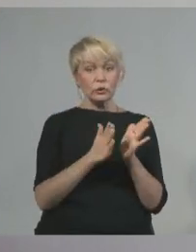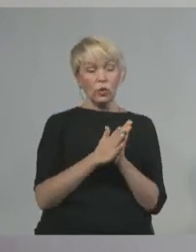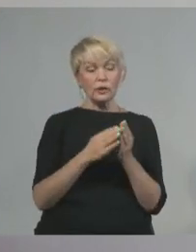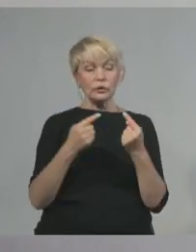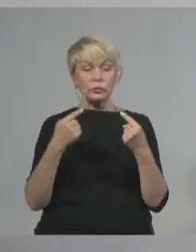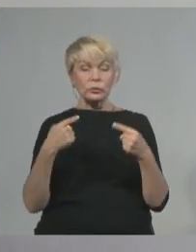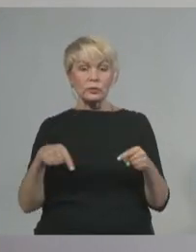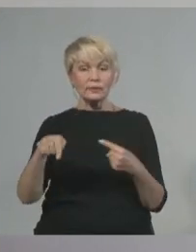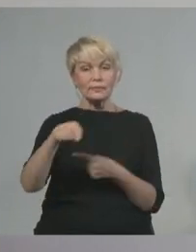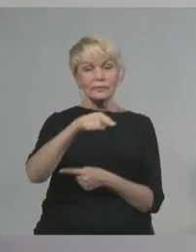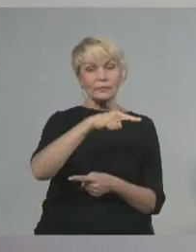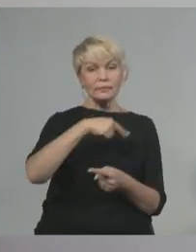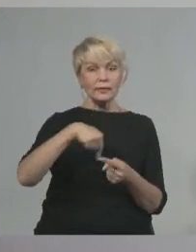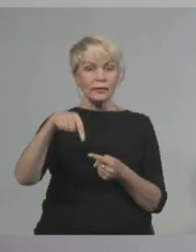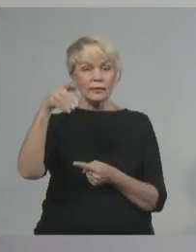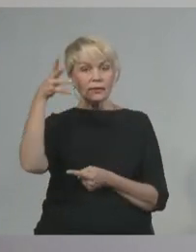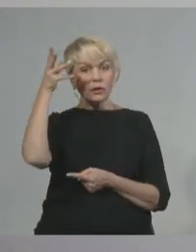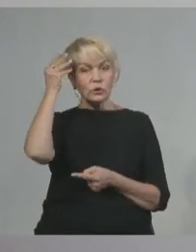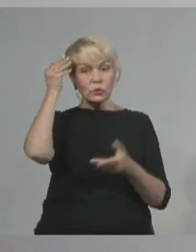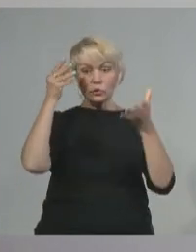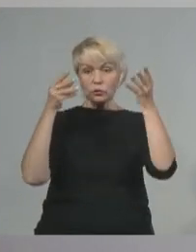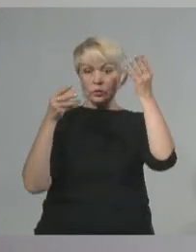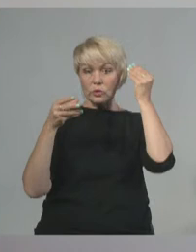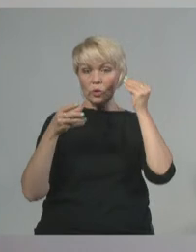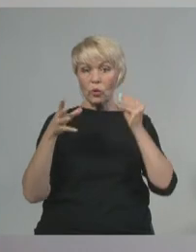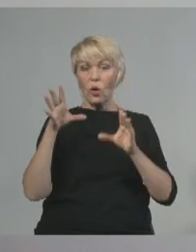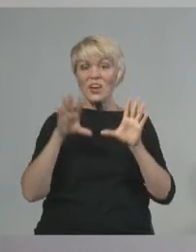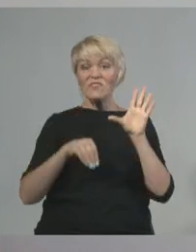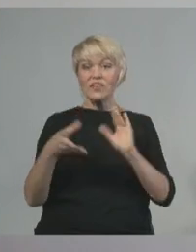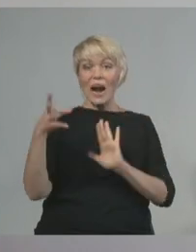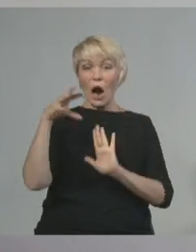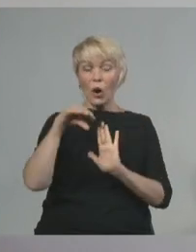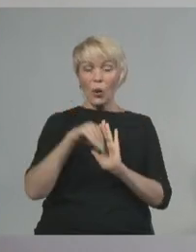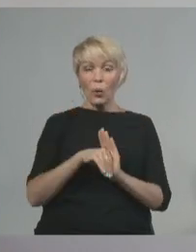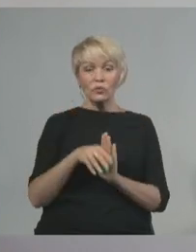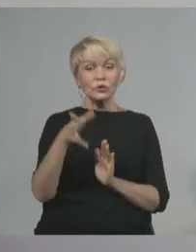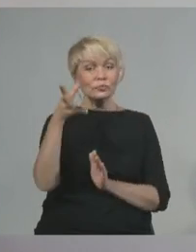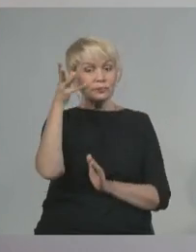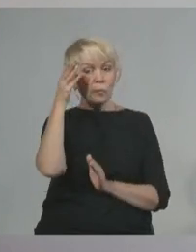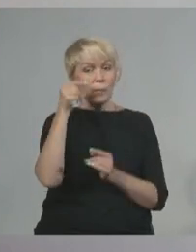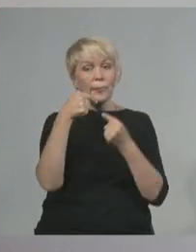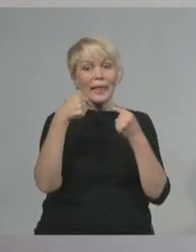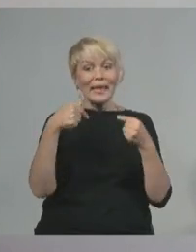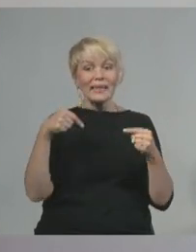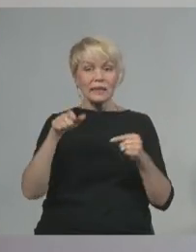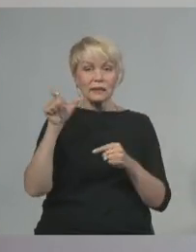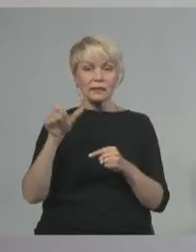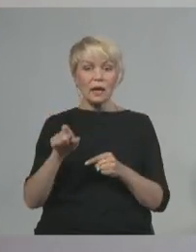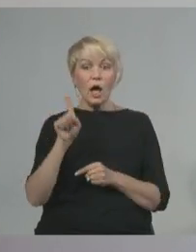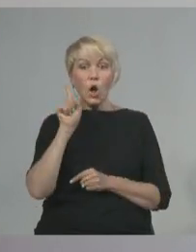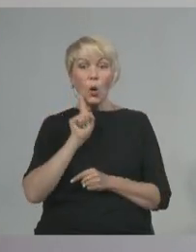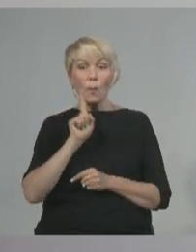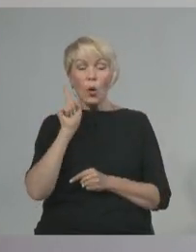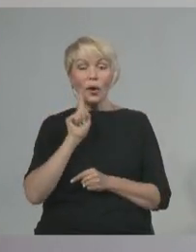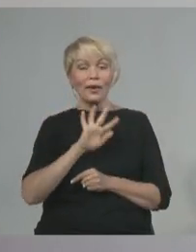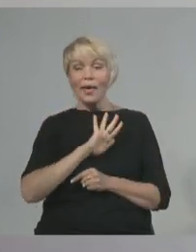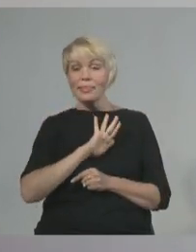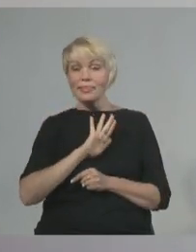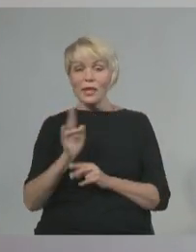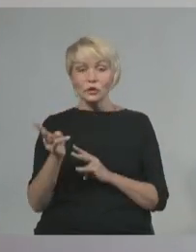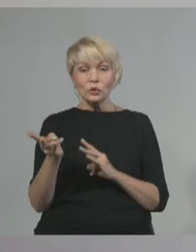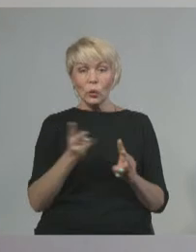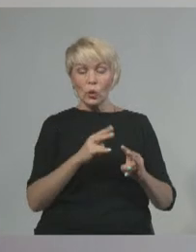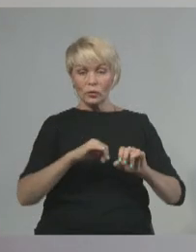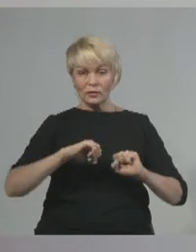tolerate other people's perspectives so long as these perspectives are not harmful to yourself or to others i think that i don't have many answers to that